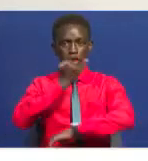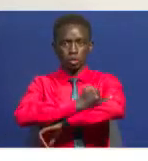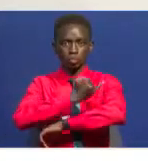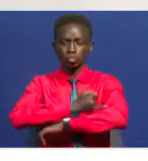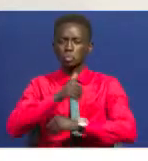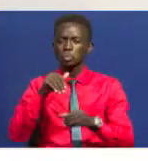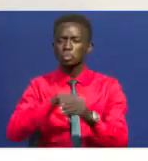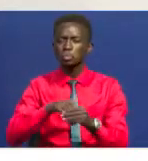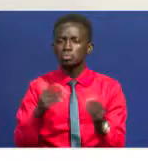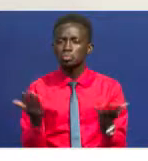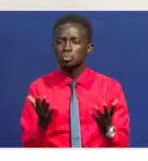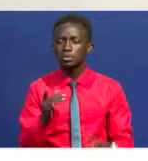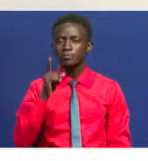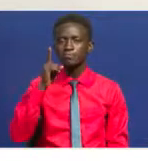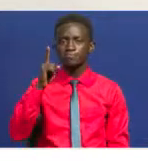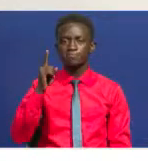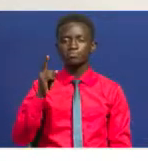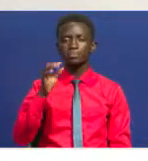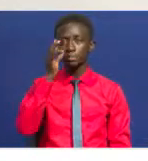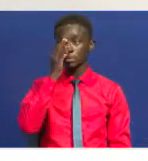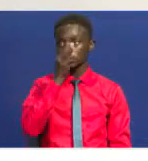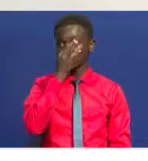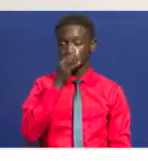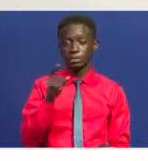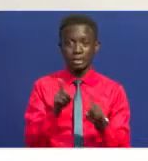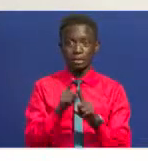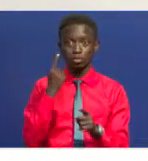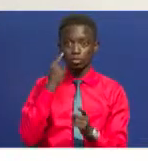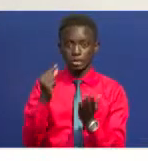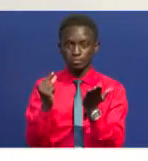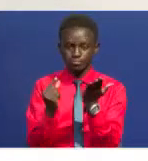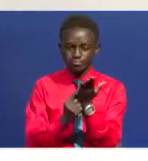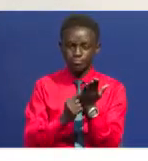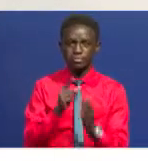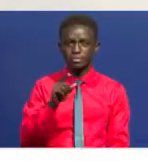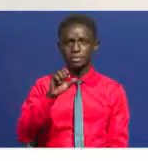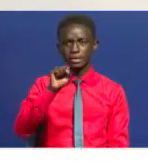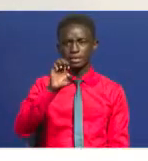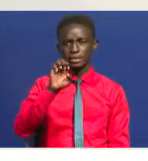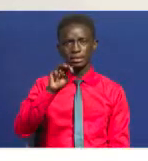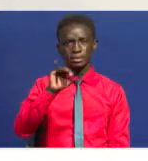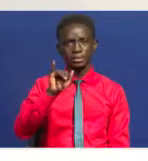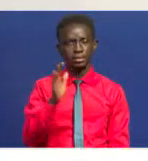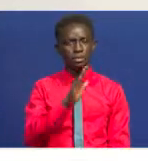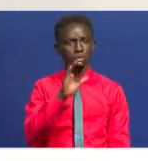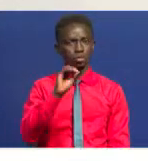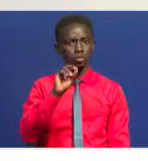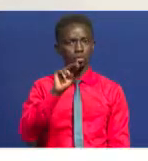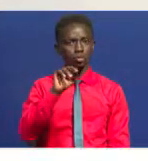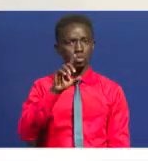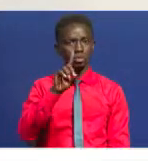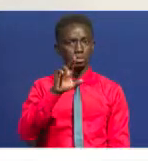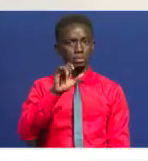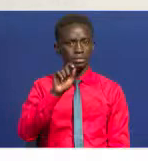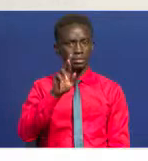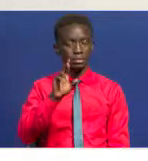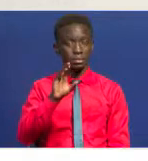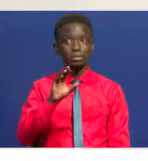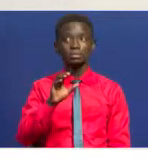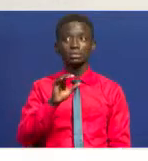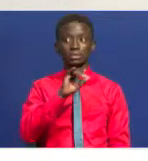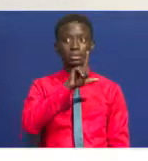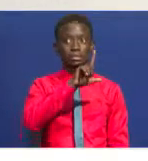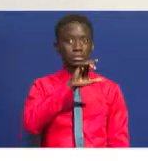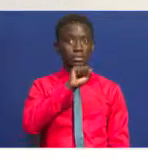green supply chain infrastructure and semiconductors technologies, LLC, are investing 14.85 billion